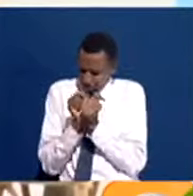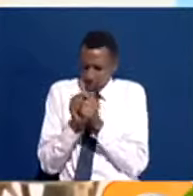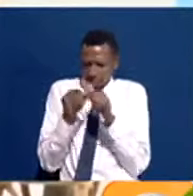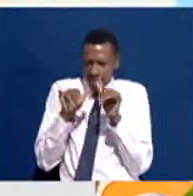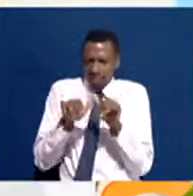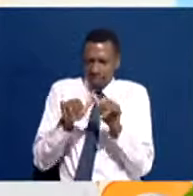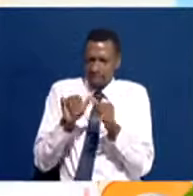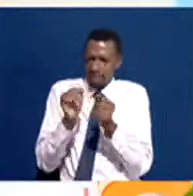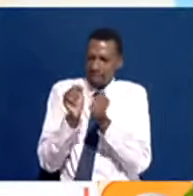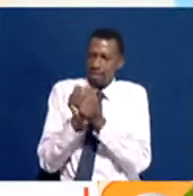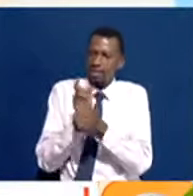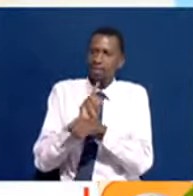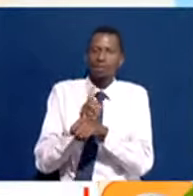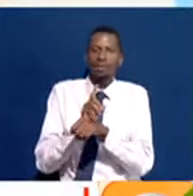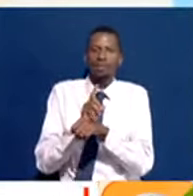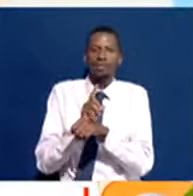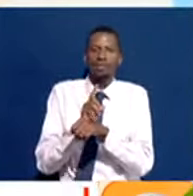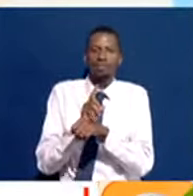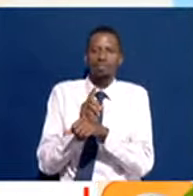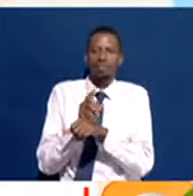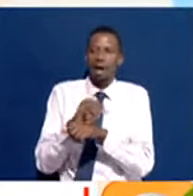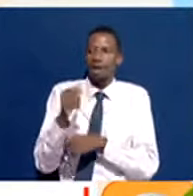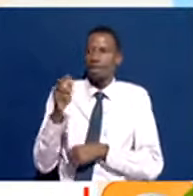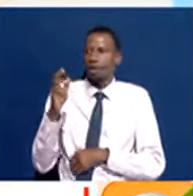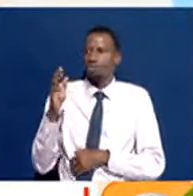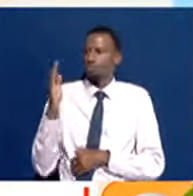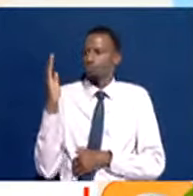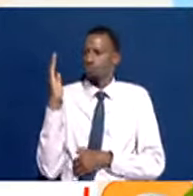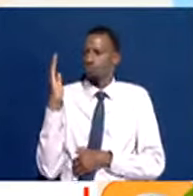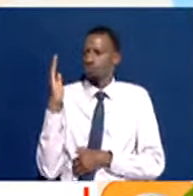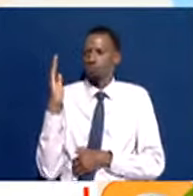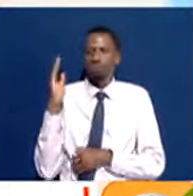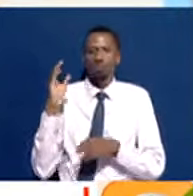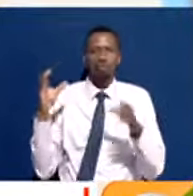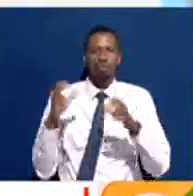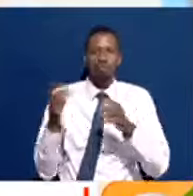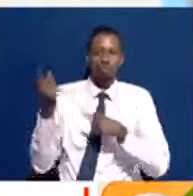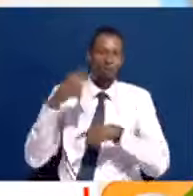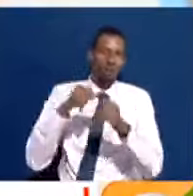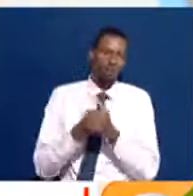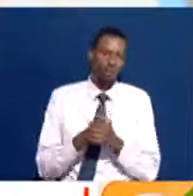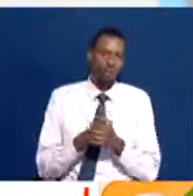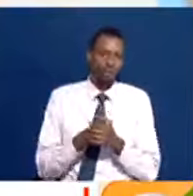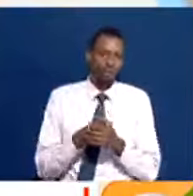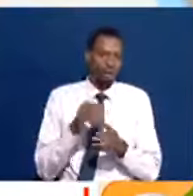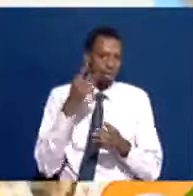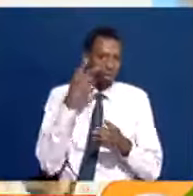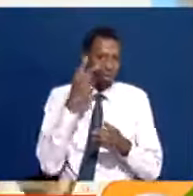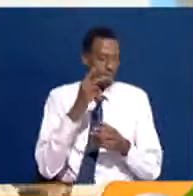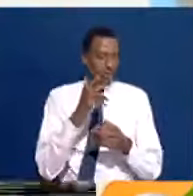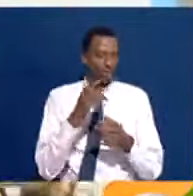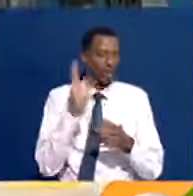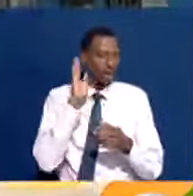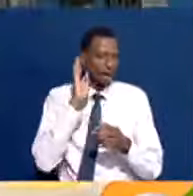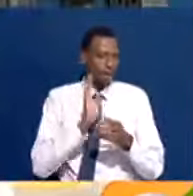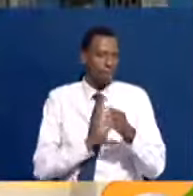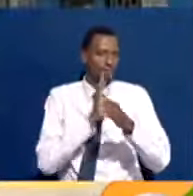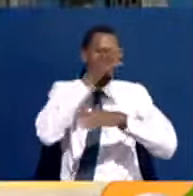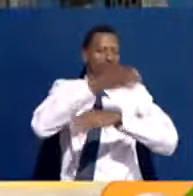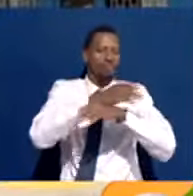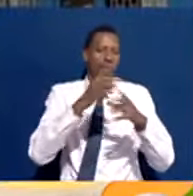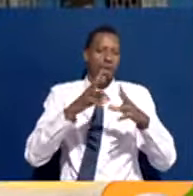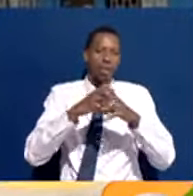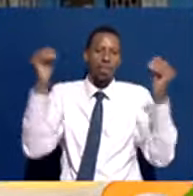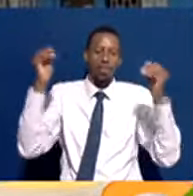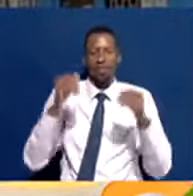hivi. SGA wakakuja, tukasikia wa majamaa wanavurukia fence hapo hivi, wakaepa.